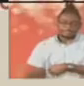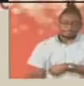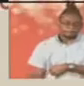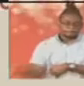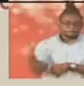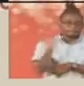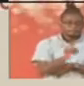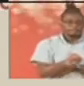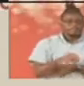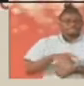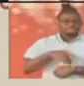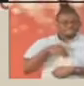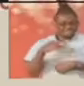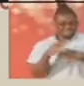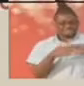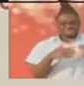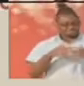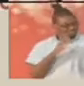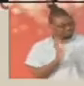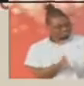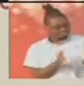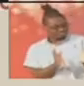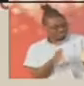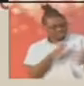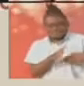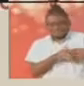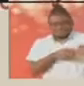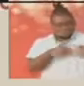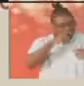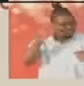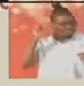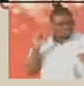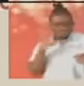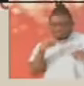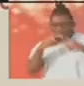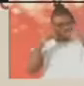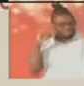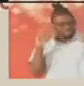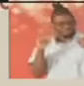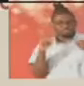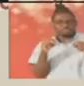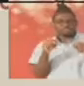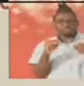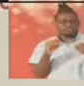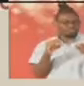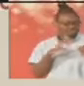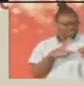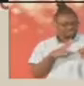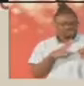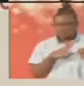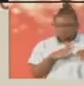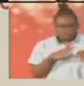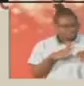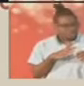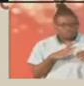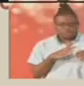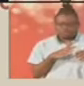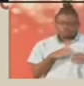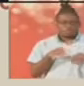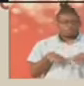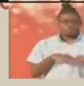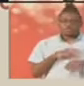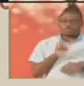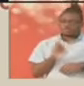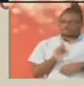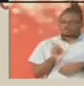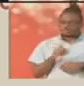have had this as a practice because we get comfortable with each other and we start to treat our colleagues maybe as household members perhaps. So that is something we need